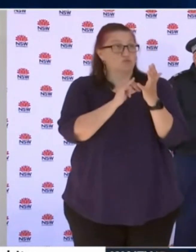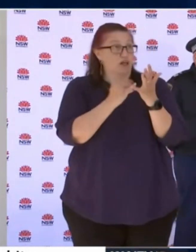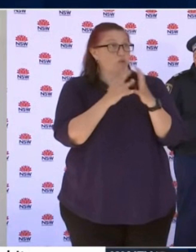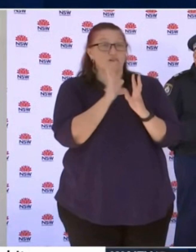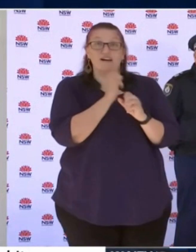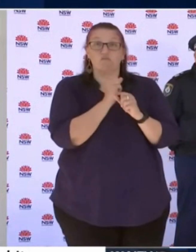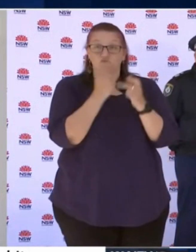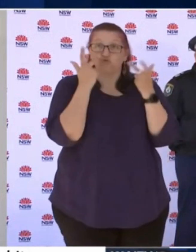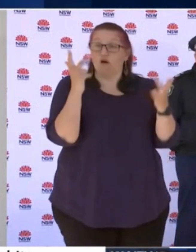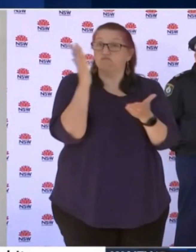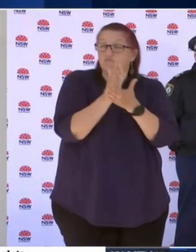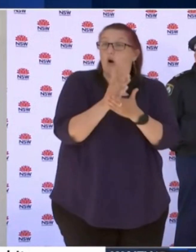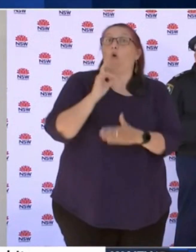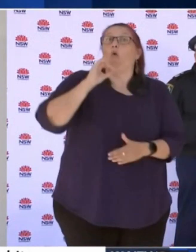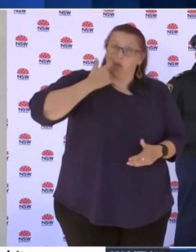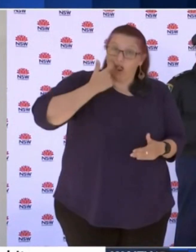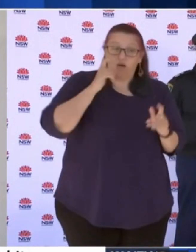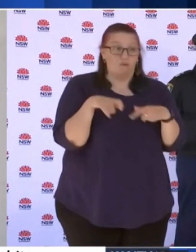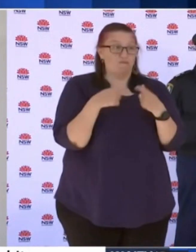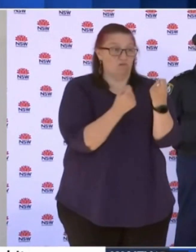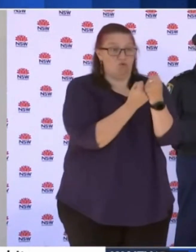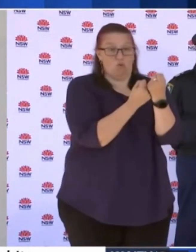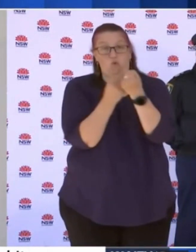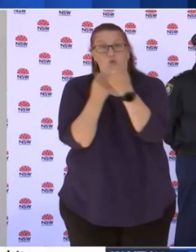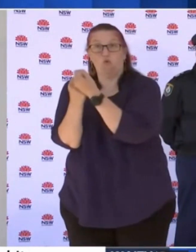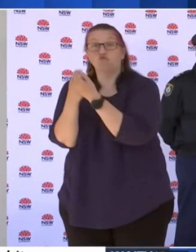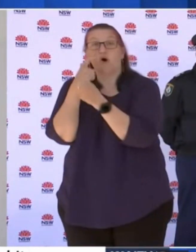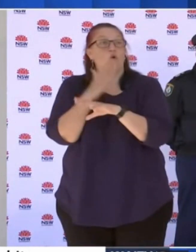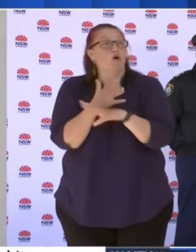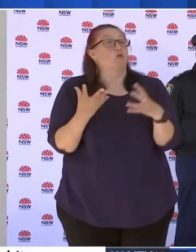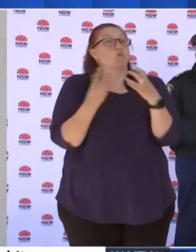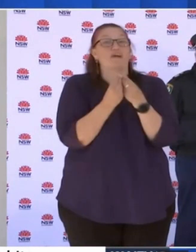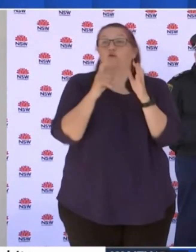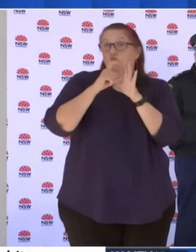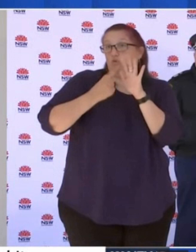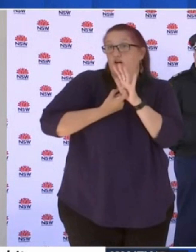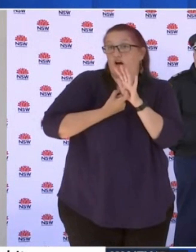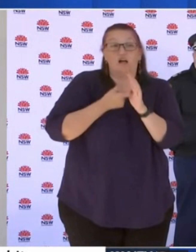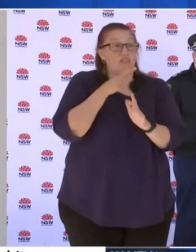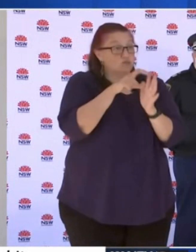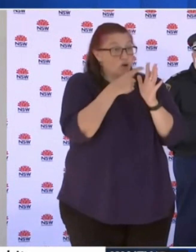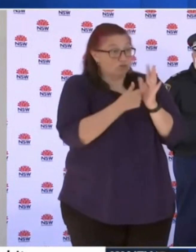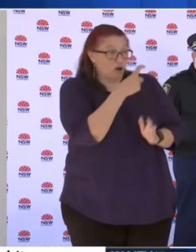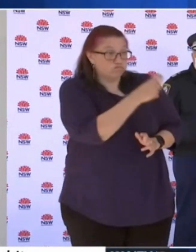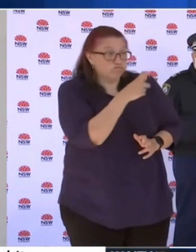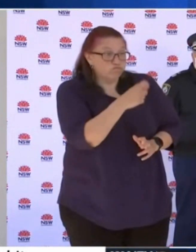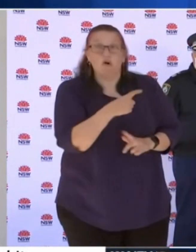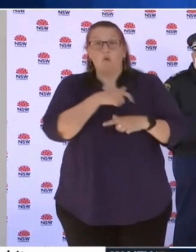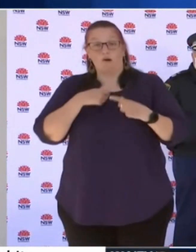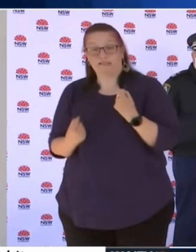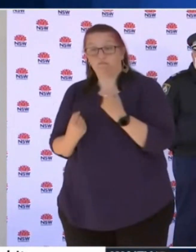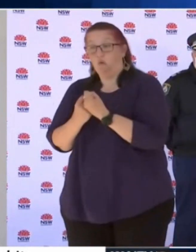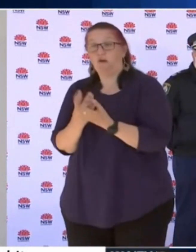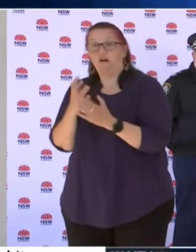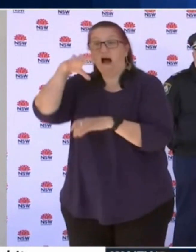commitment of the state to complement and work hand in hand with our GPs around increasing access to Pfizer. And again,